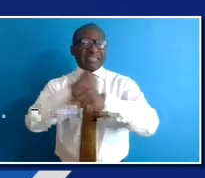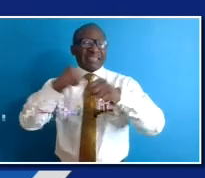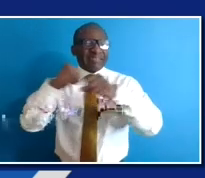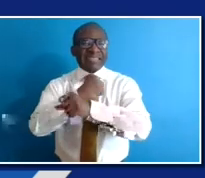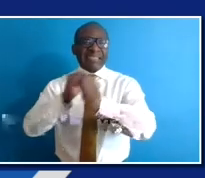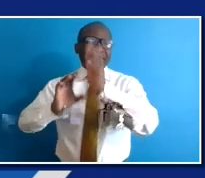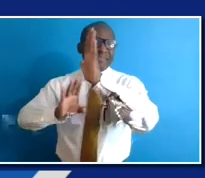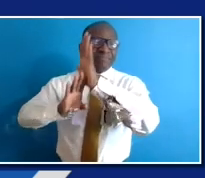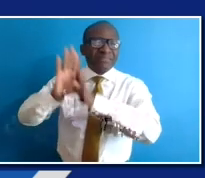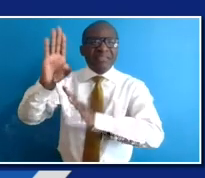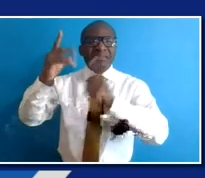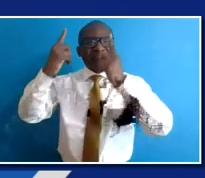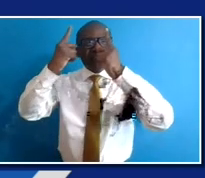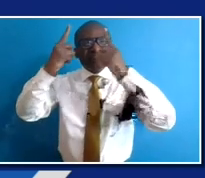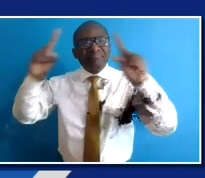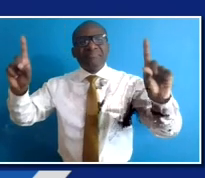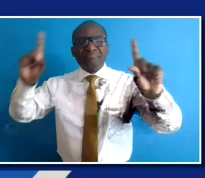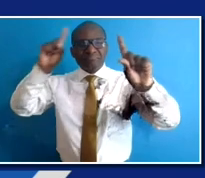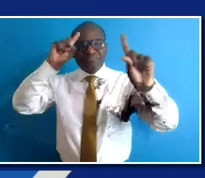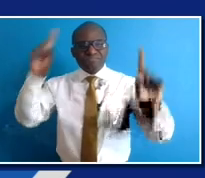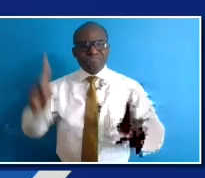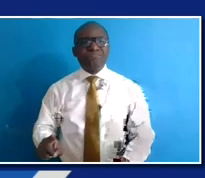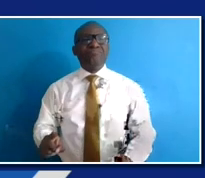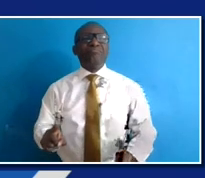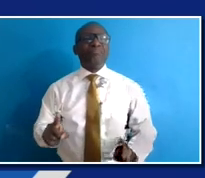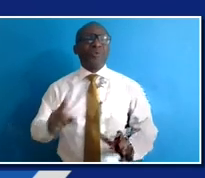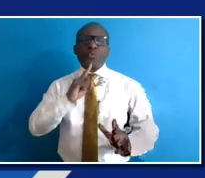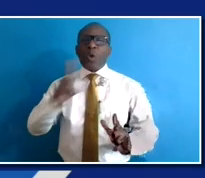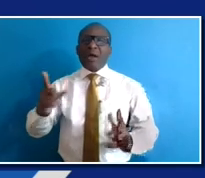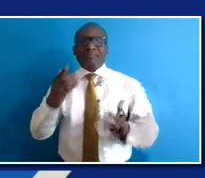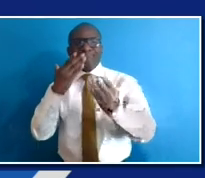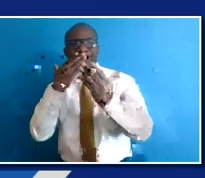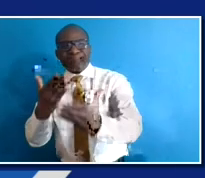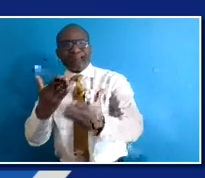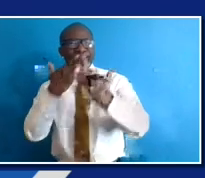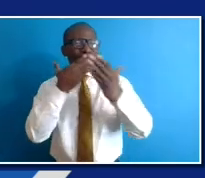now, and we thank them as well. Thank you. Thank you